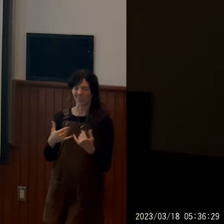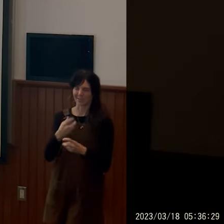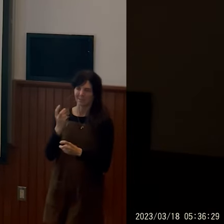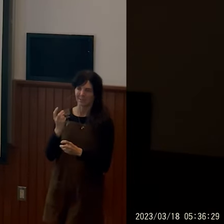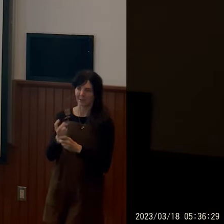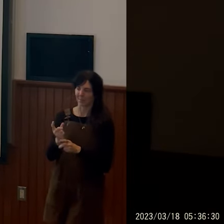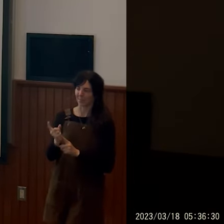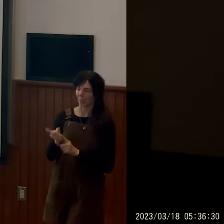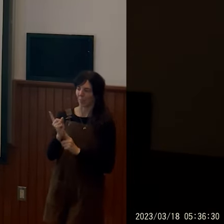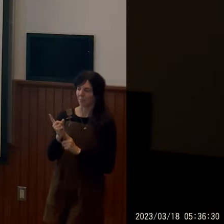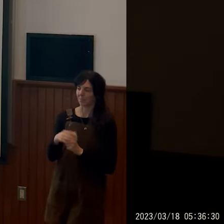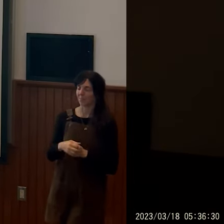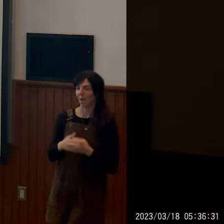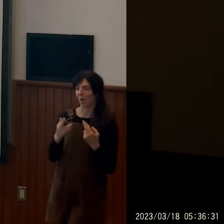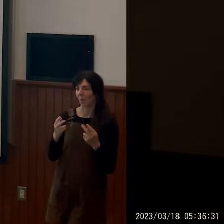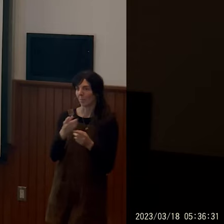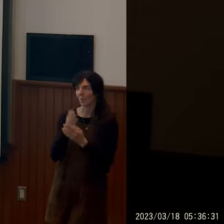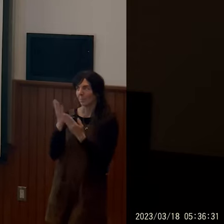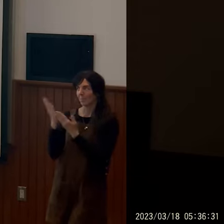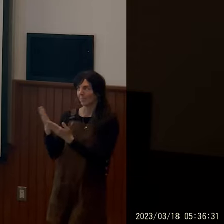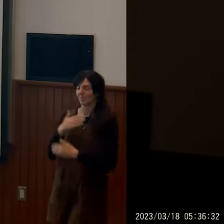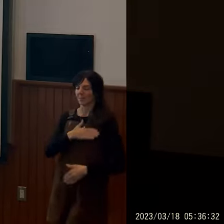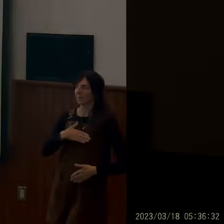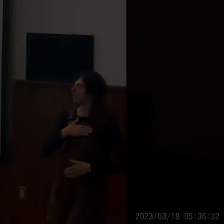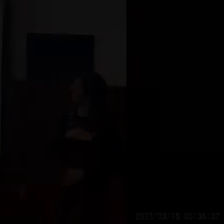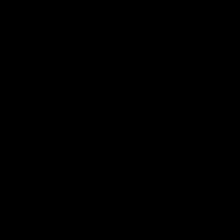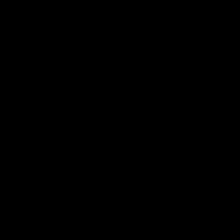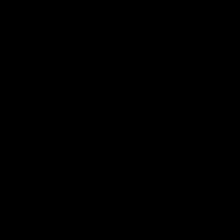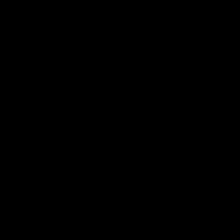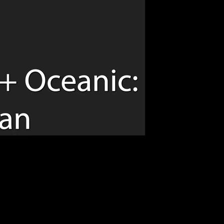So I hope you enjoy it.